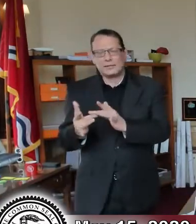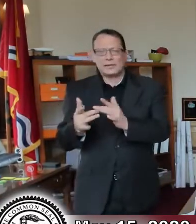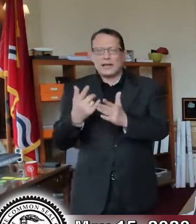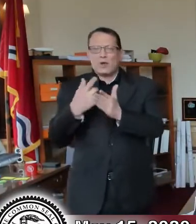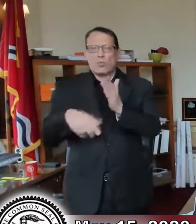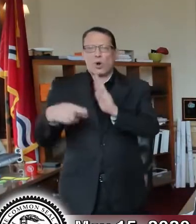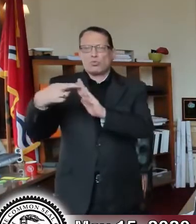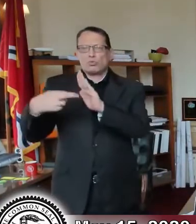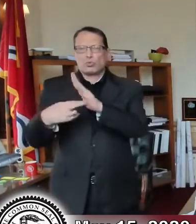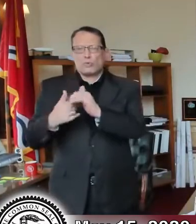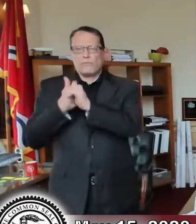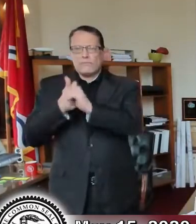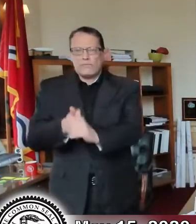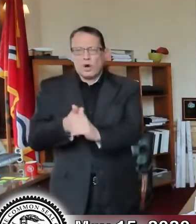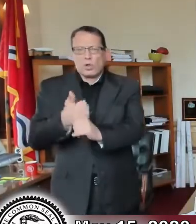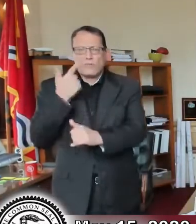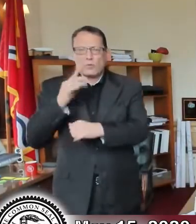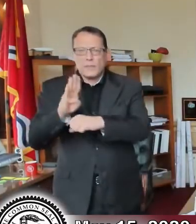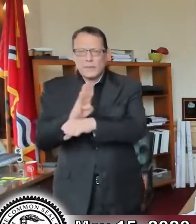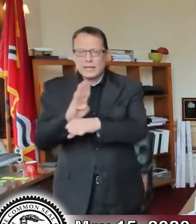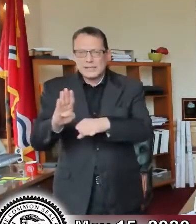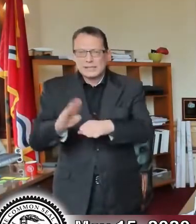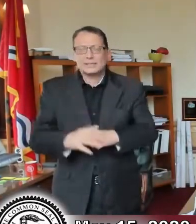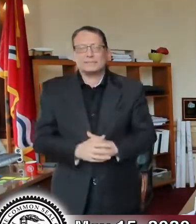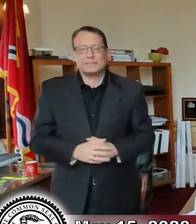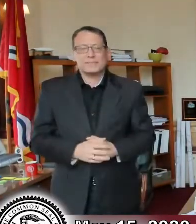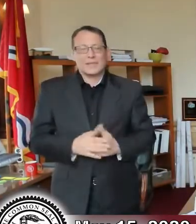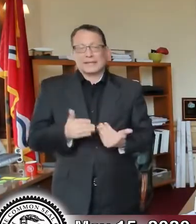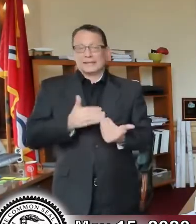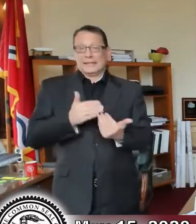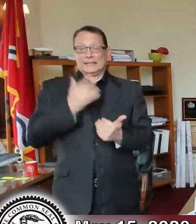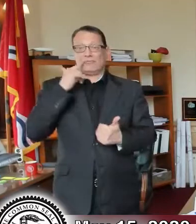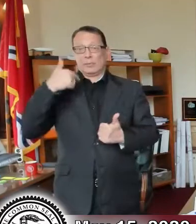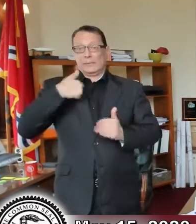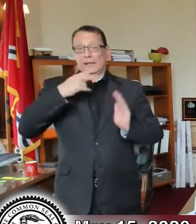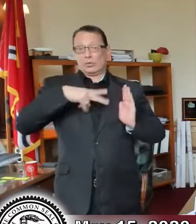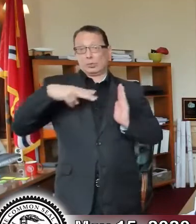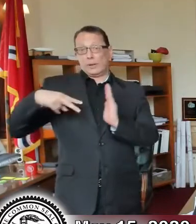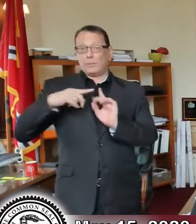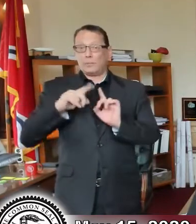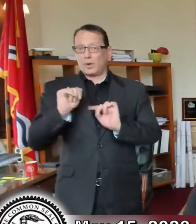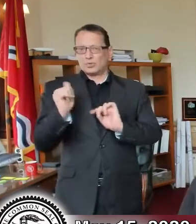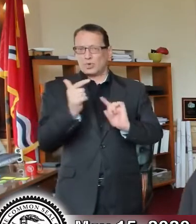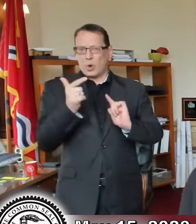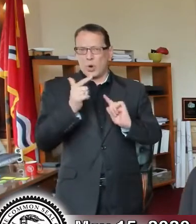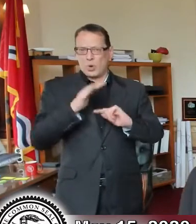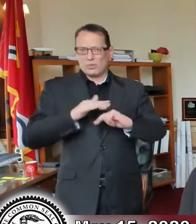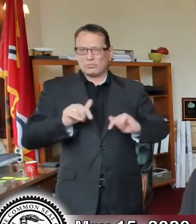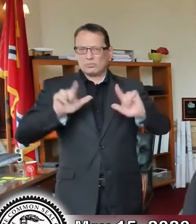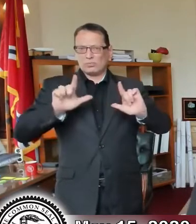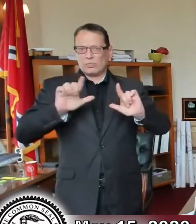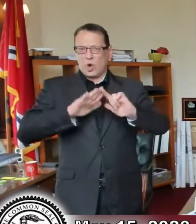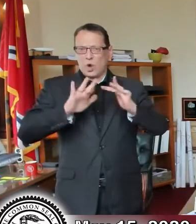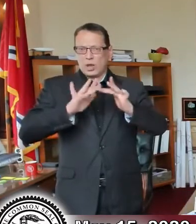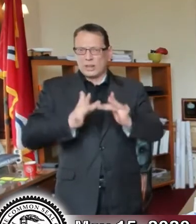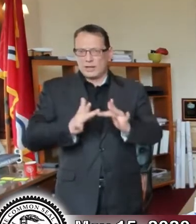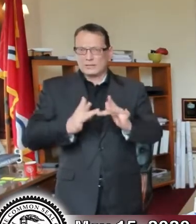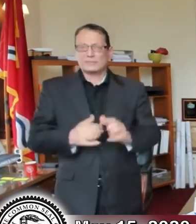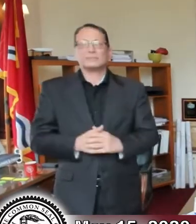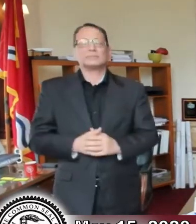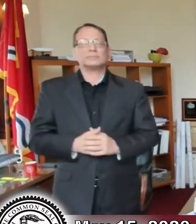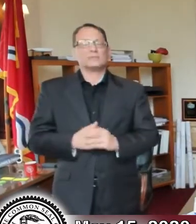I printed it out because it's an easy reference guide for me. But this is all online, and there are